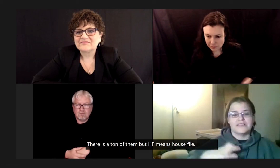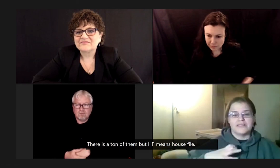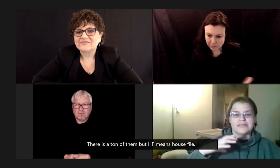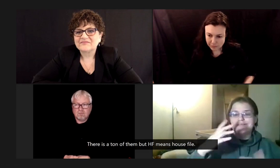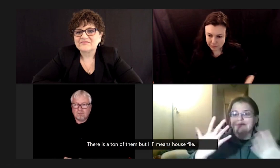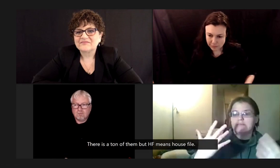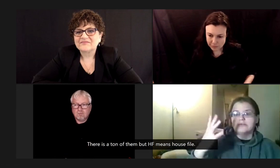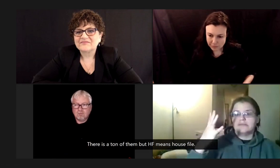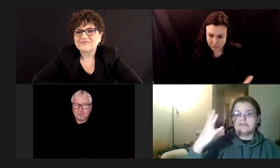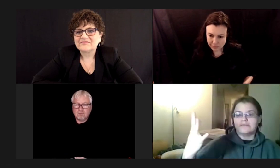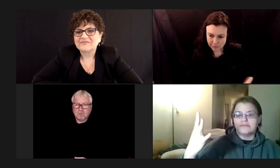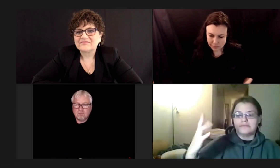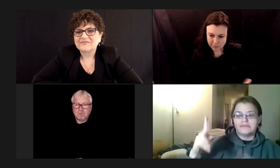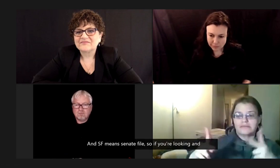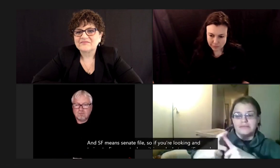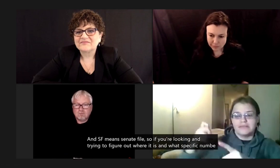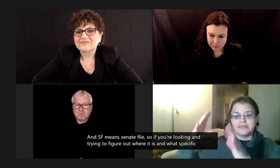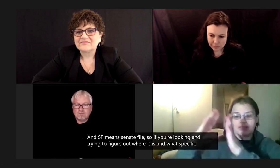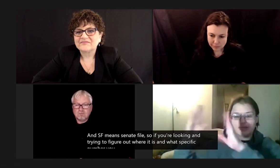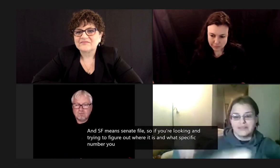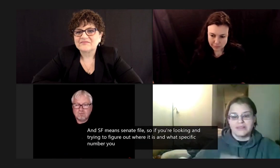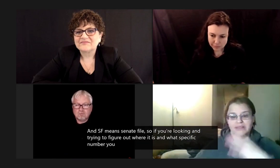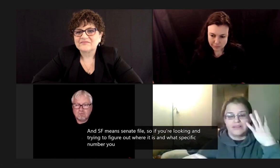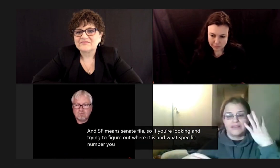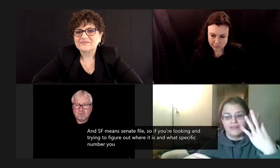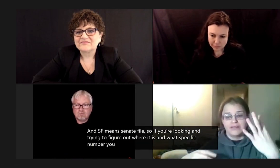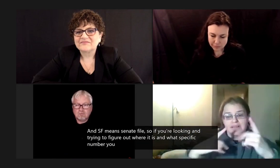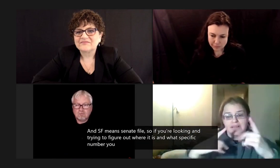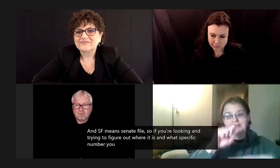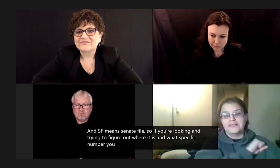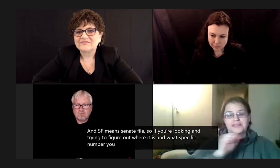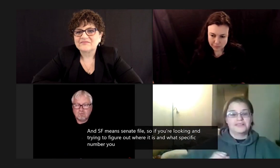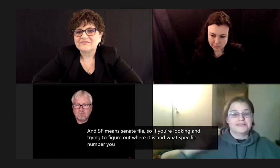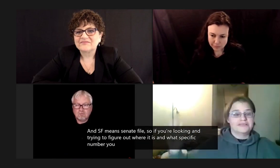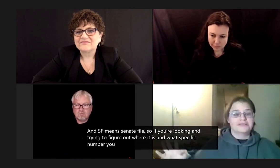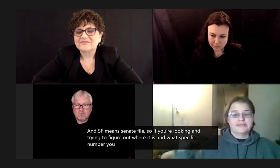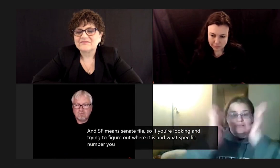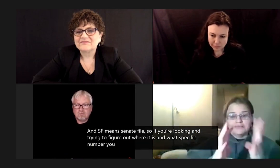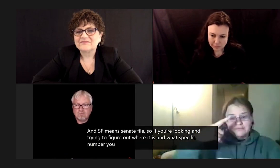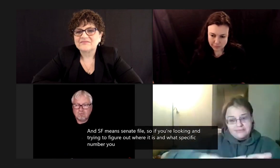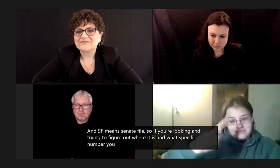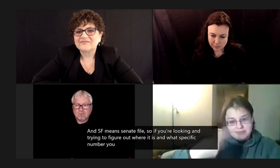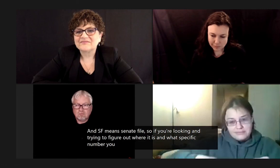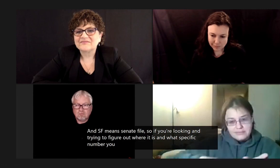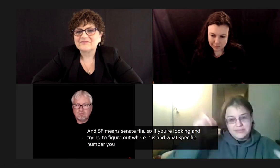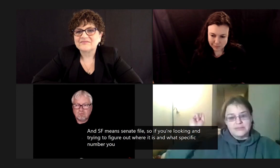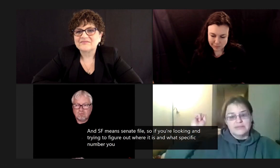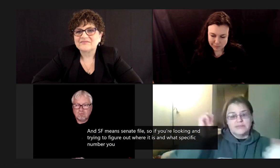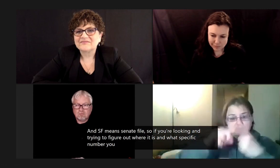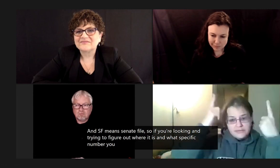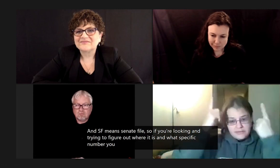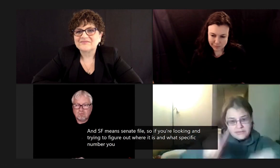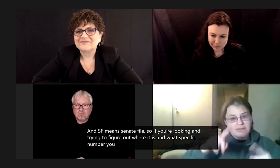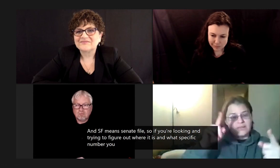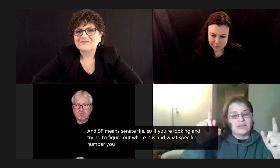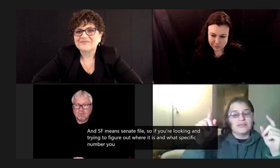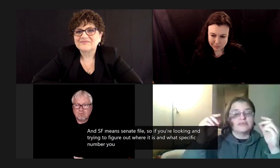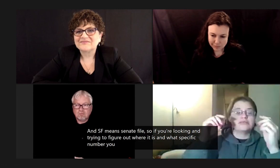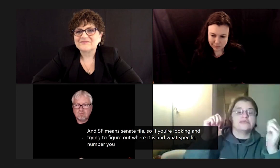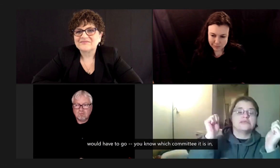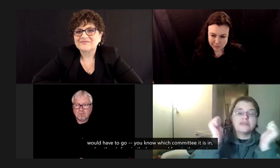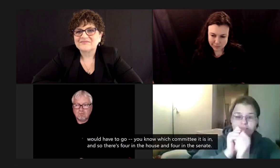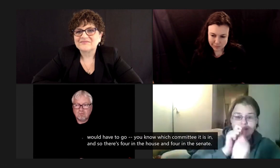you would have to go, you would know which committee is in. And so there's 4 in the House and 4 in the Senate, and they come